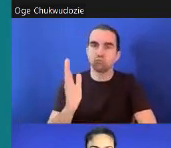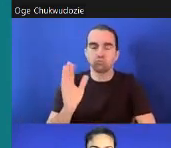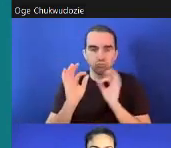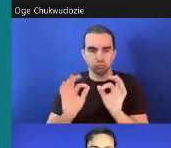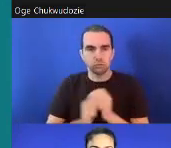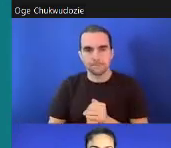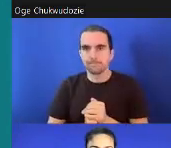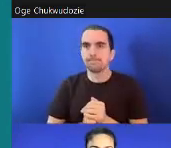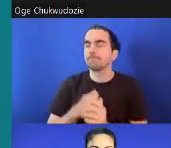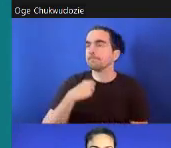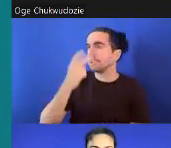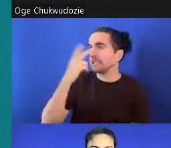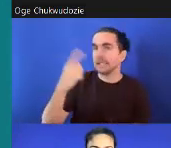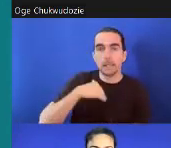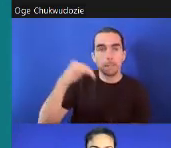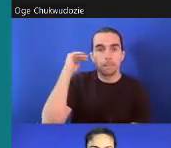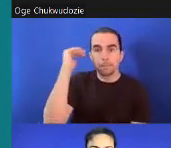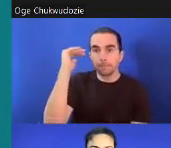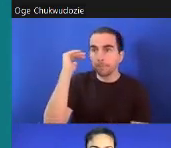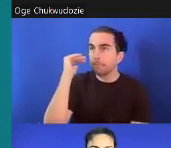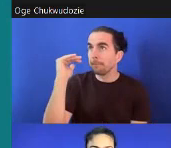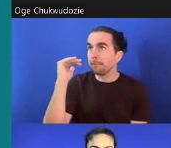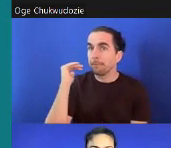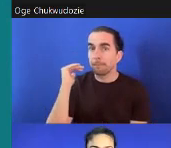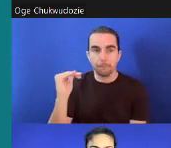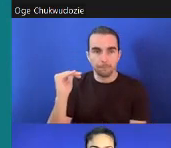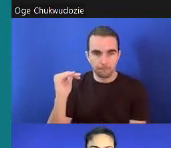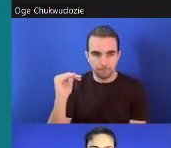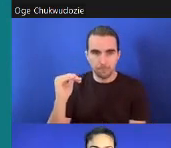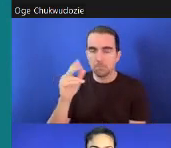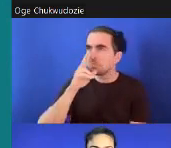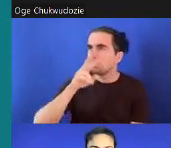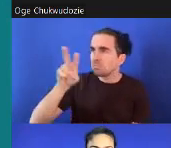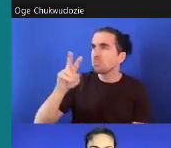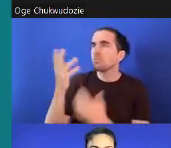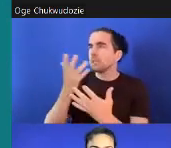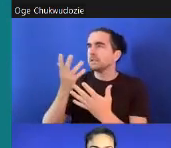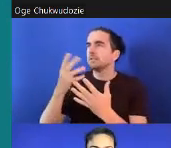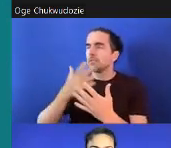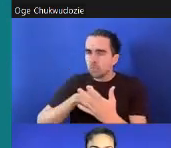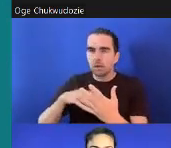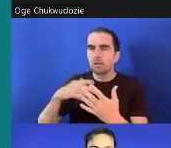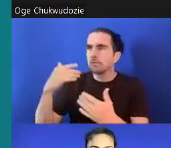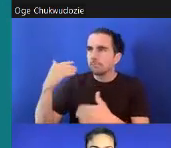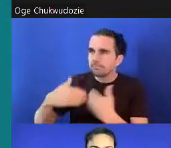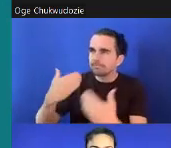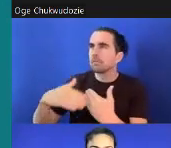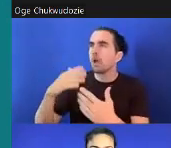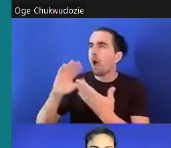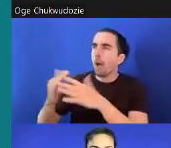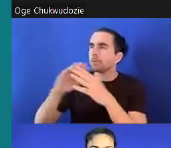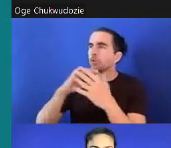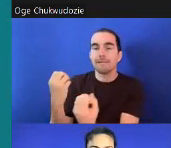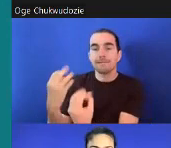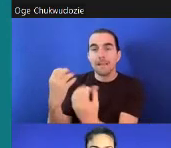the challenges in maintaining a community feedback mechanism. We'll also look at practical recommendations to